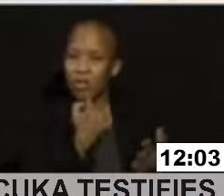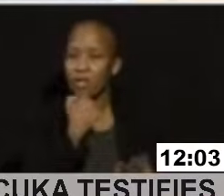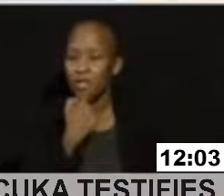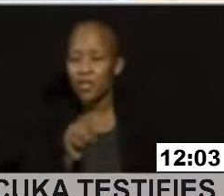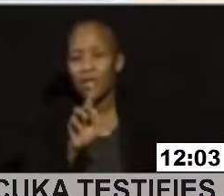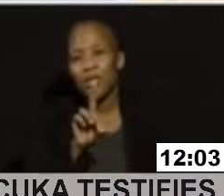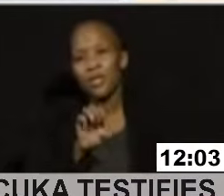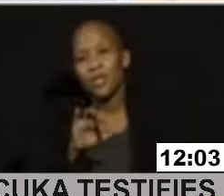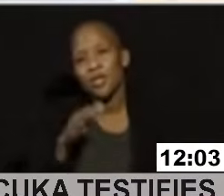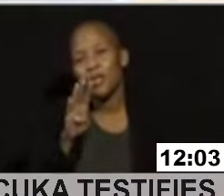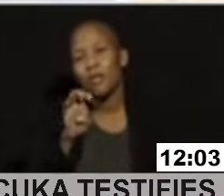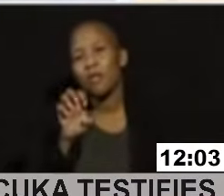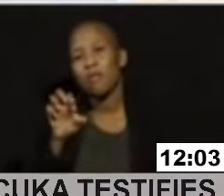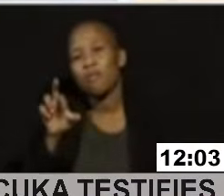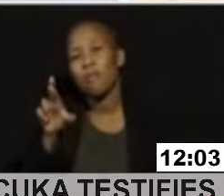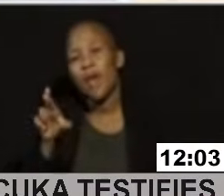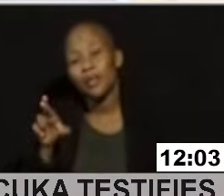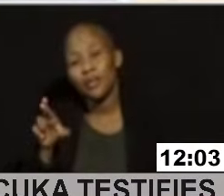letter was more of